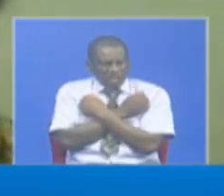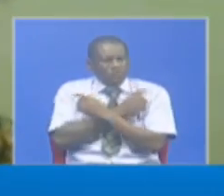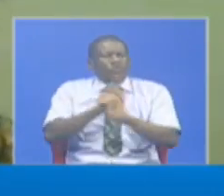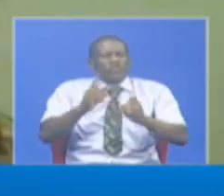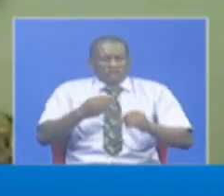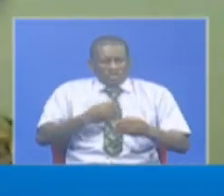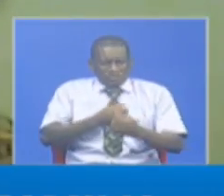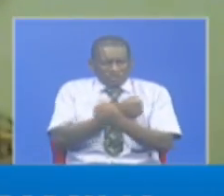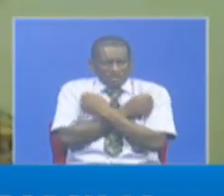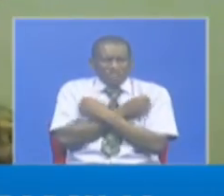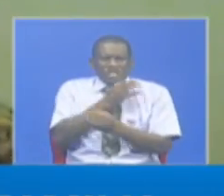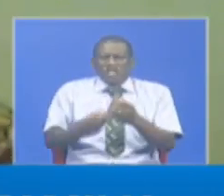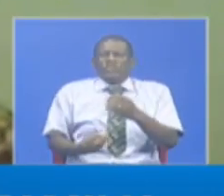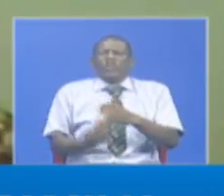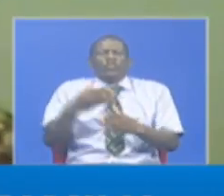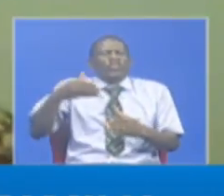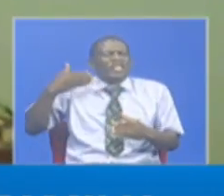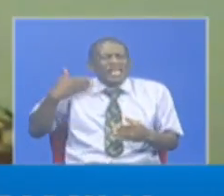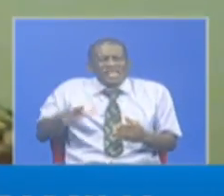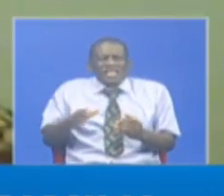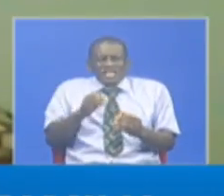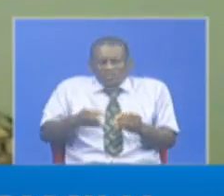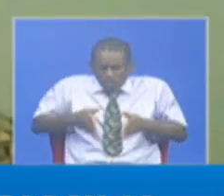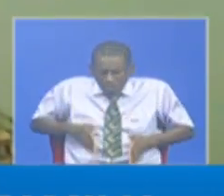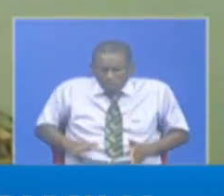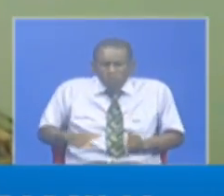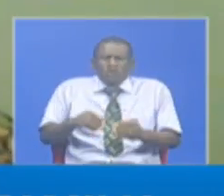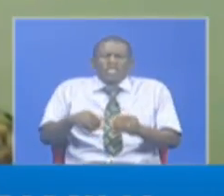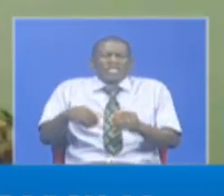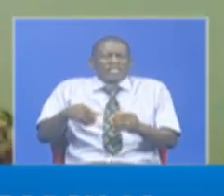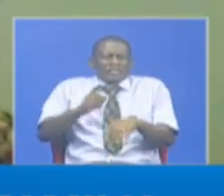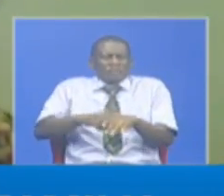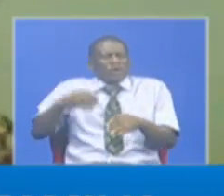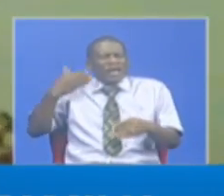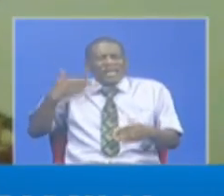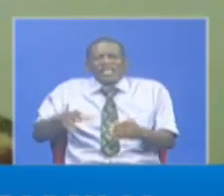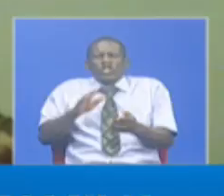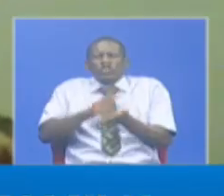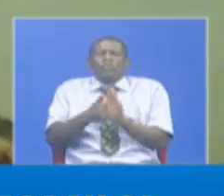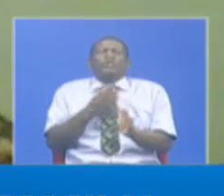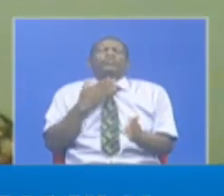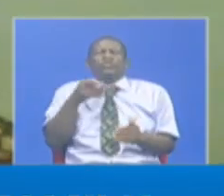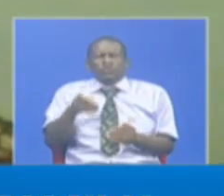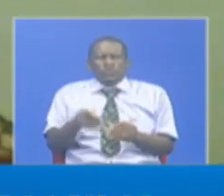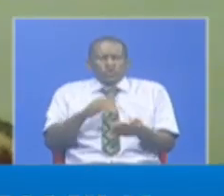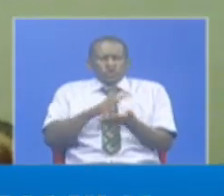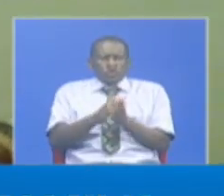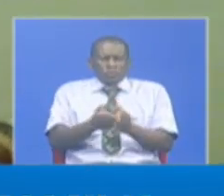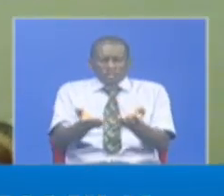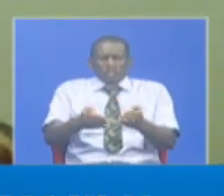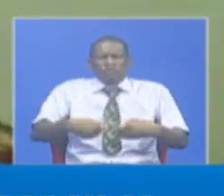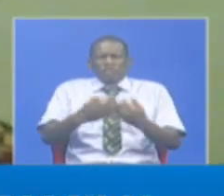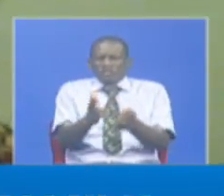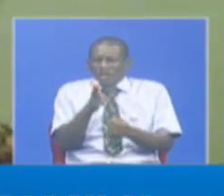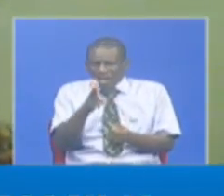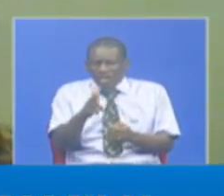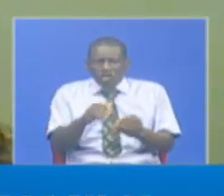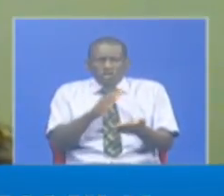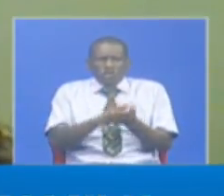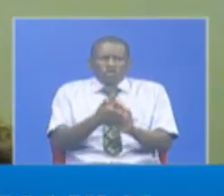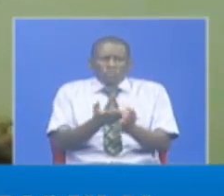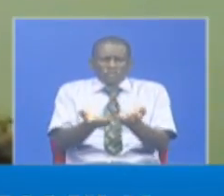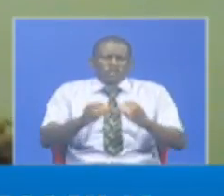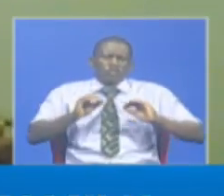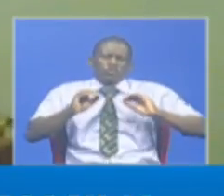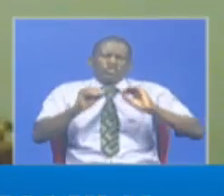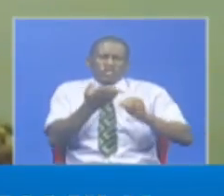with rejection, you're born in rejection, you grow up in rejection, and you're fed rejection all your life, nobody needs to give you a gun, or nobody needs to take you to a training camp